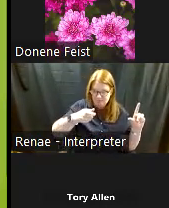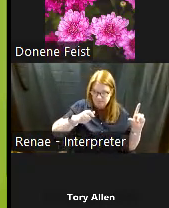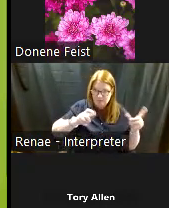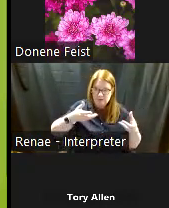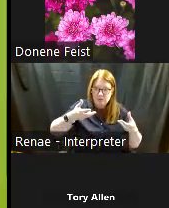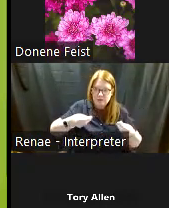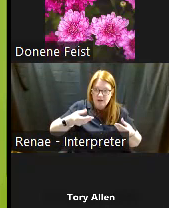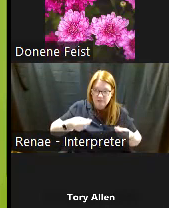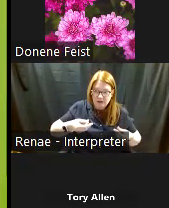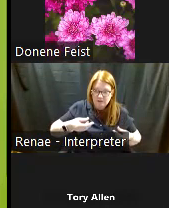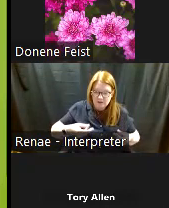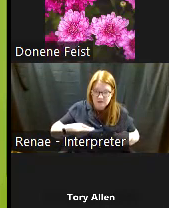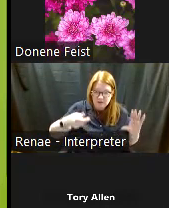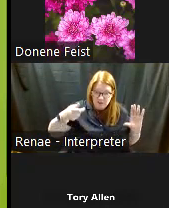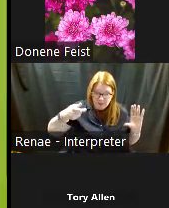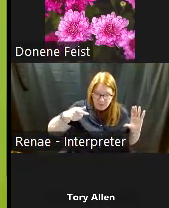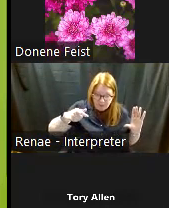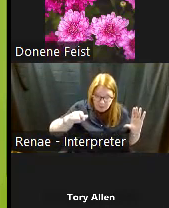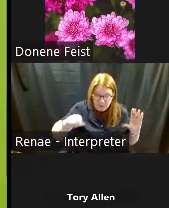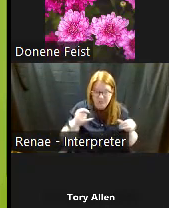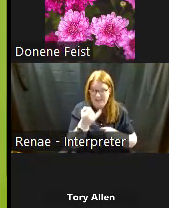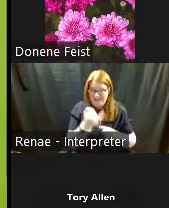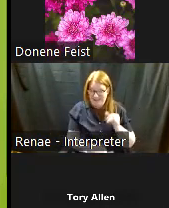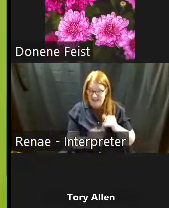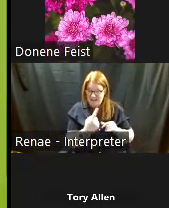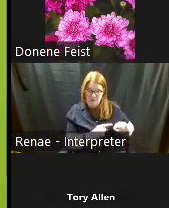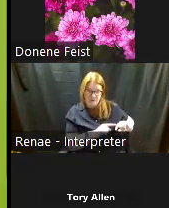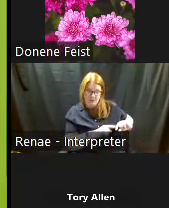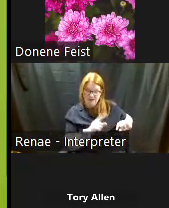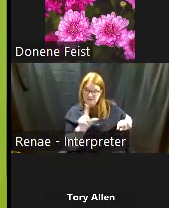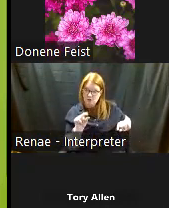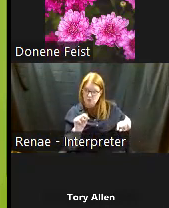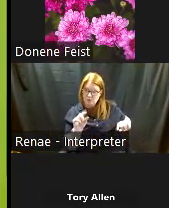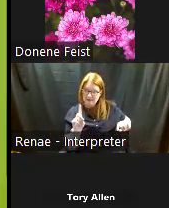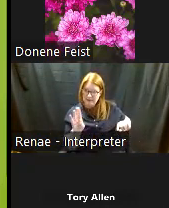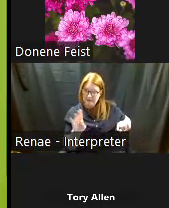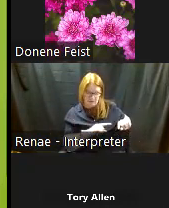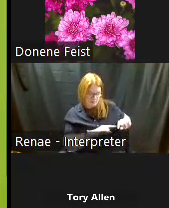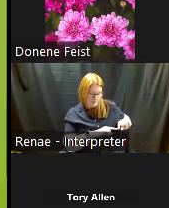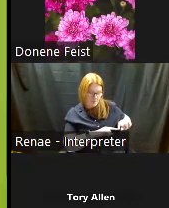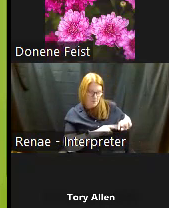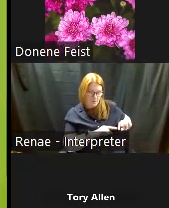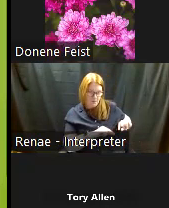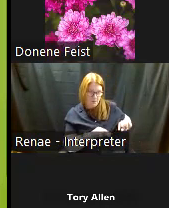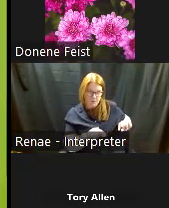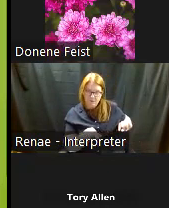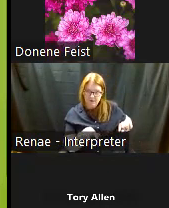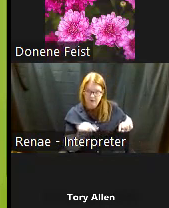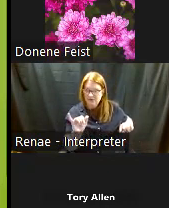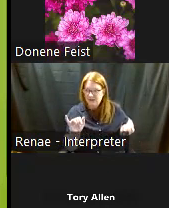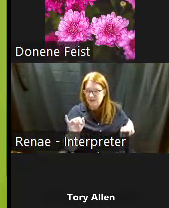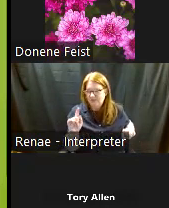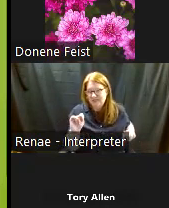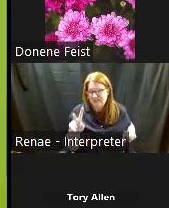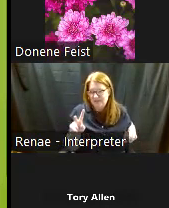down. And so by the time we get down to that last tracing, it's at about 20. So, I mean, just think about like your volume on your TV. If